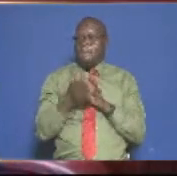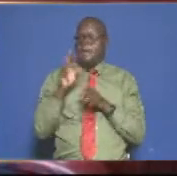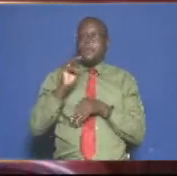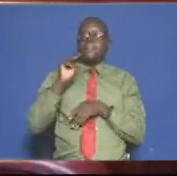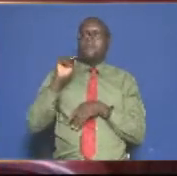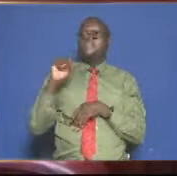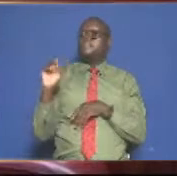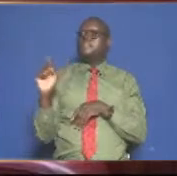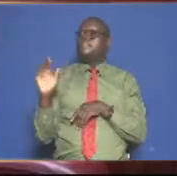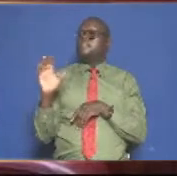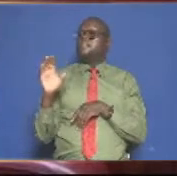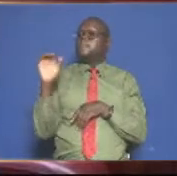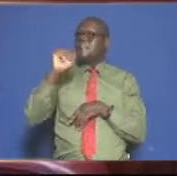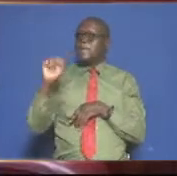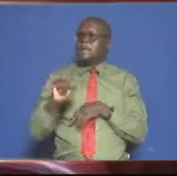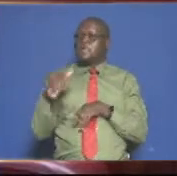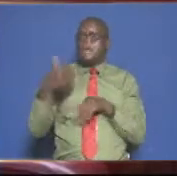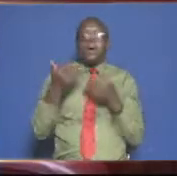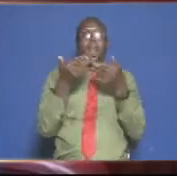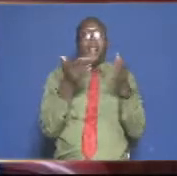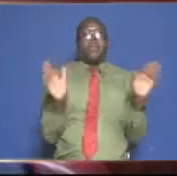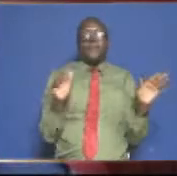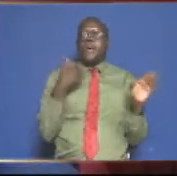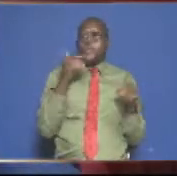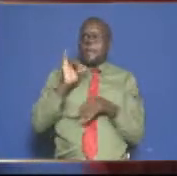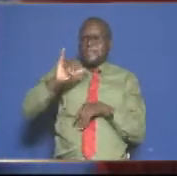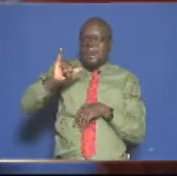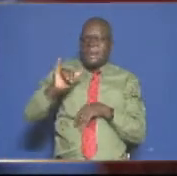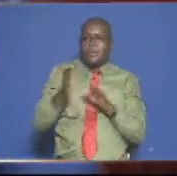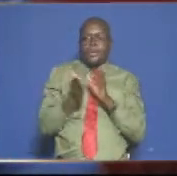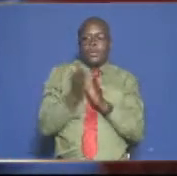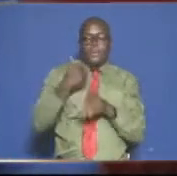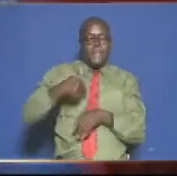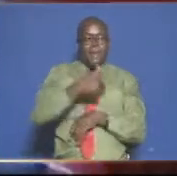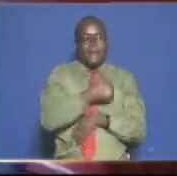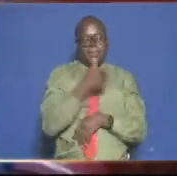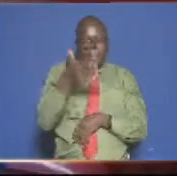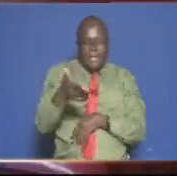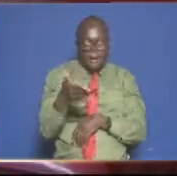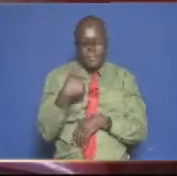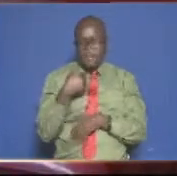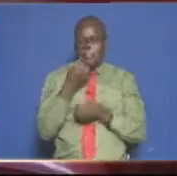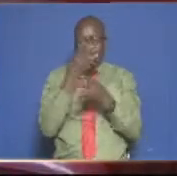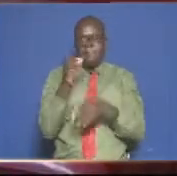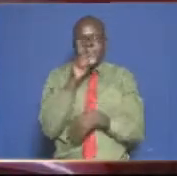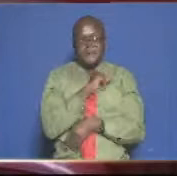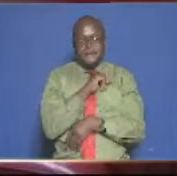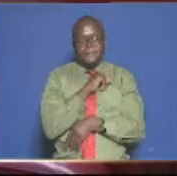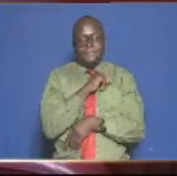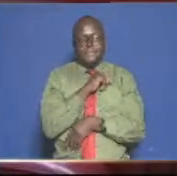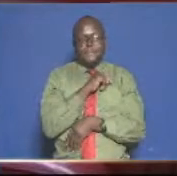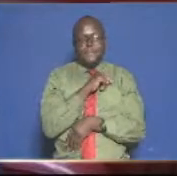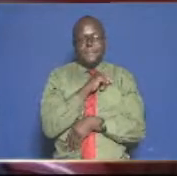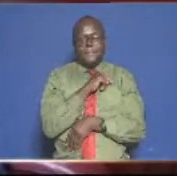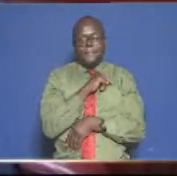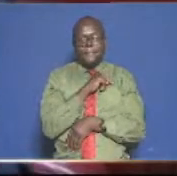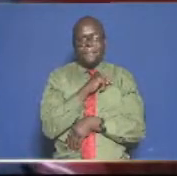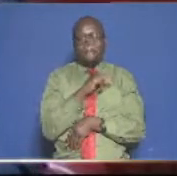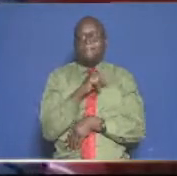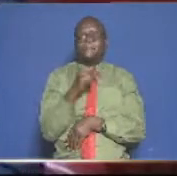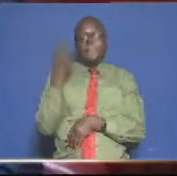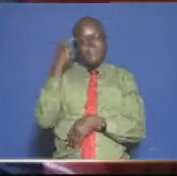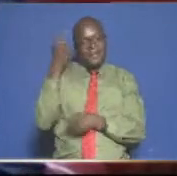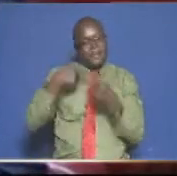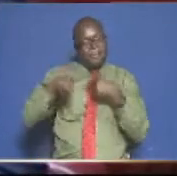cabinet, how can I again lose you? Who is remaining on in the backbench? And I told him that you are not then thinking about